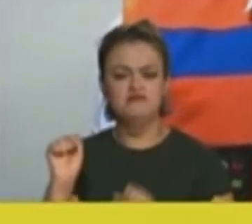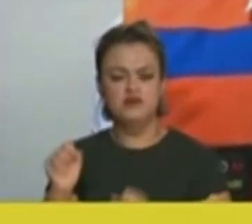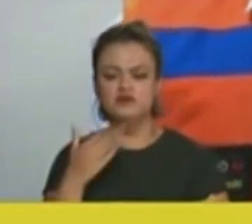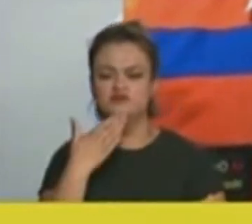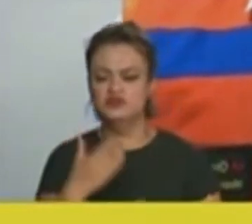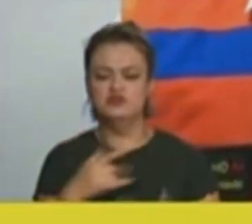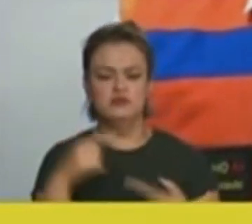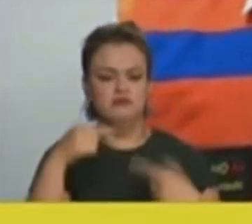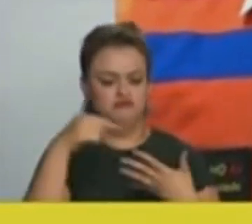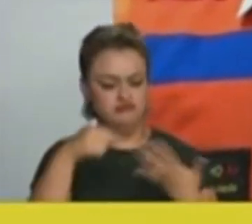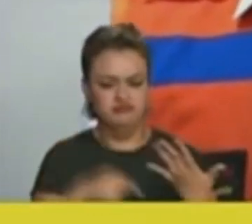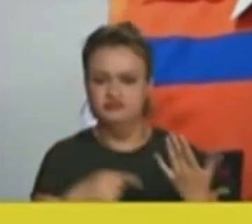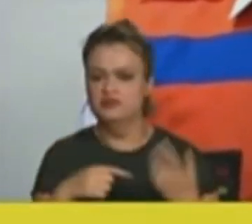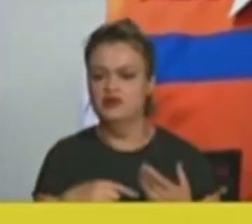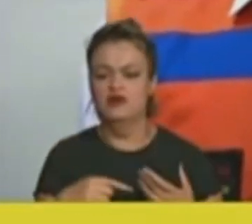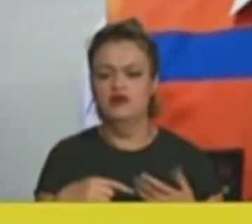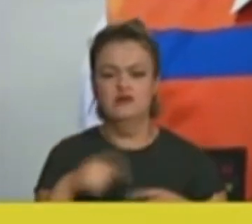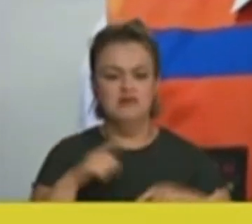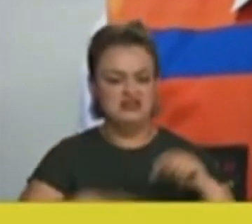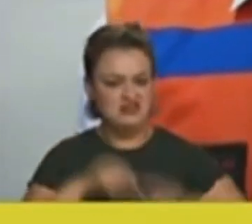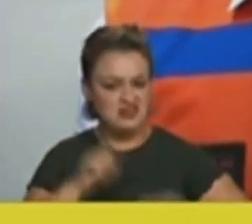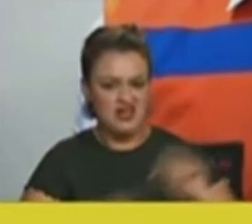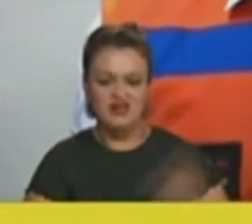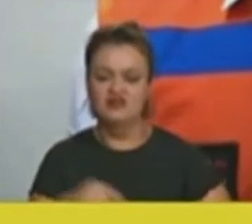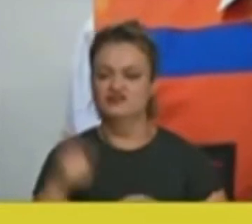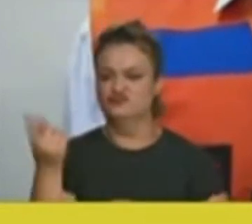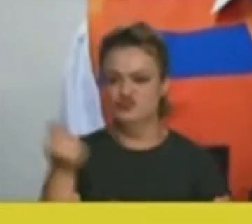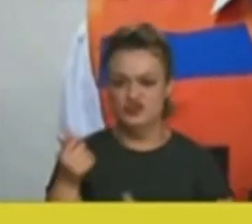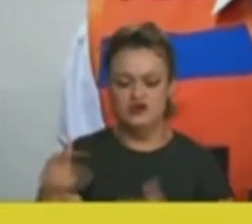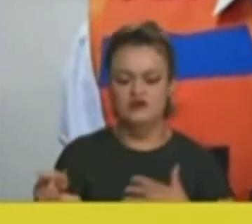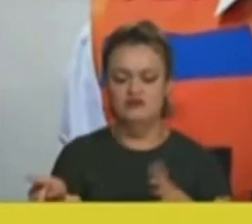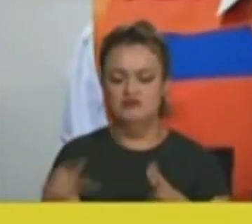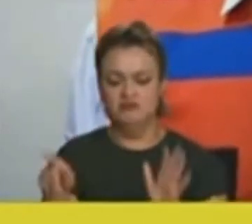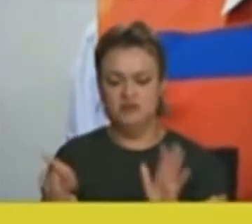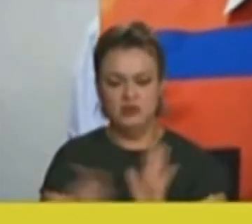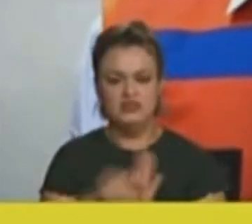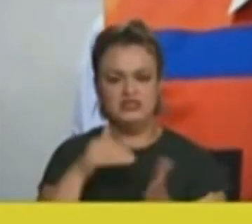to the State Secretariat